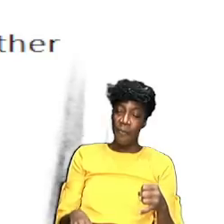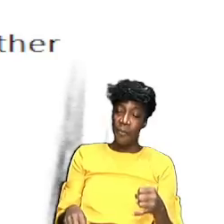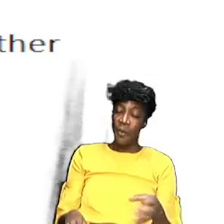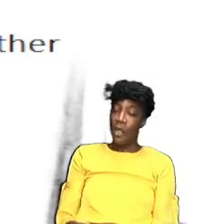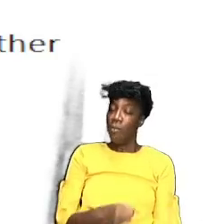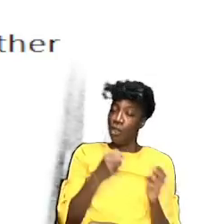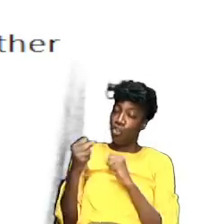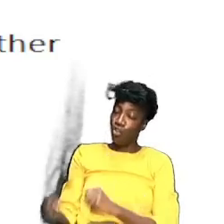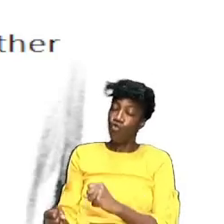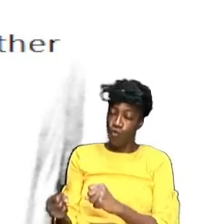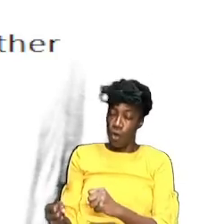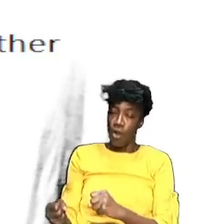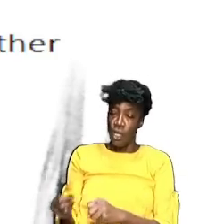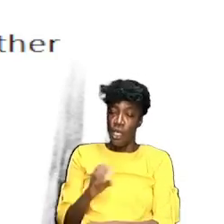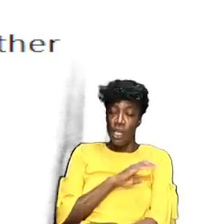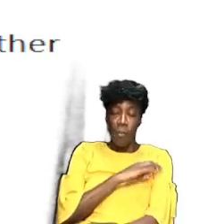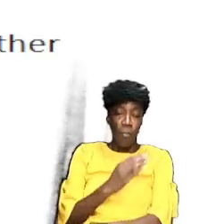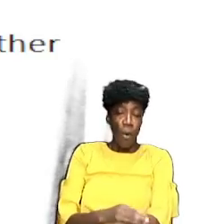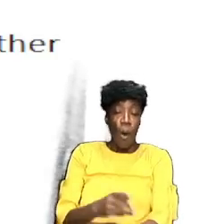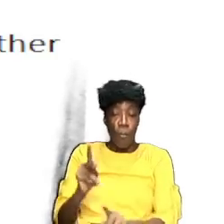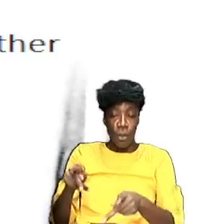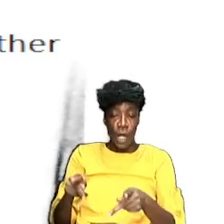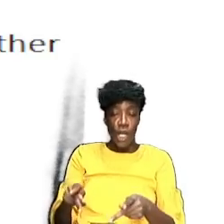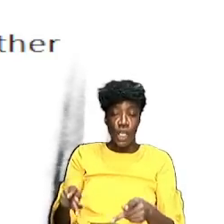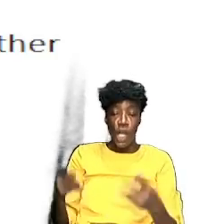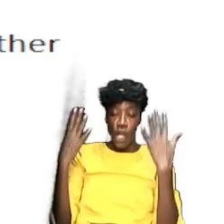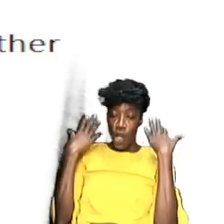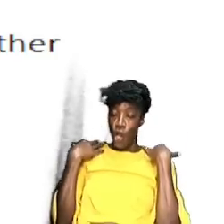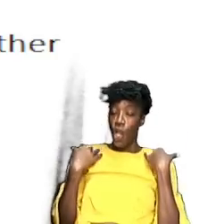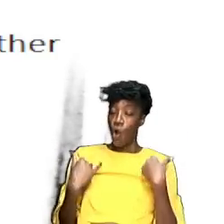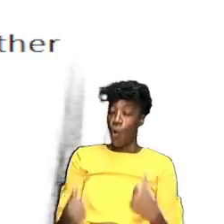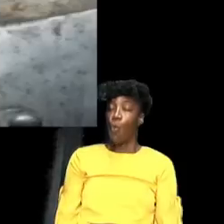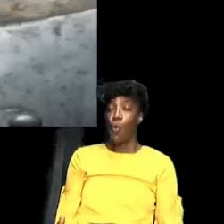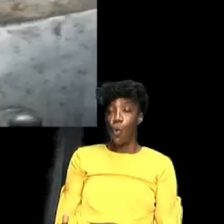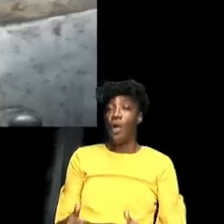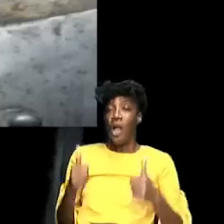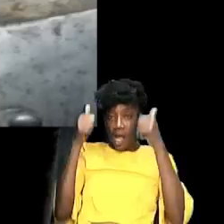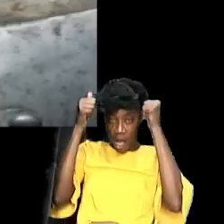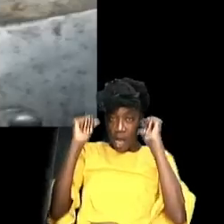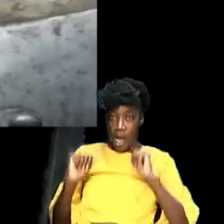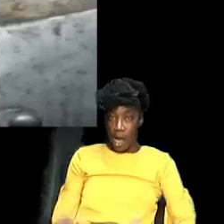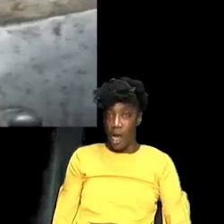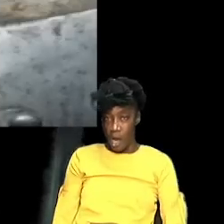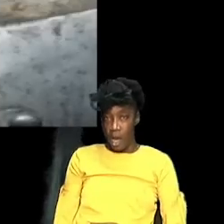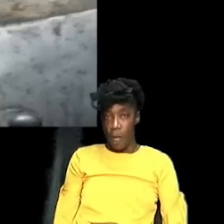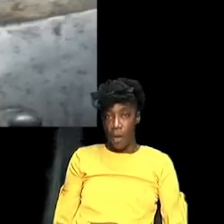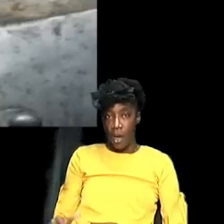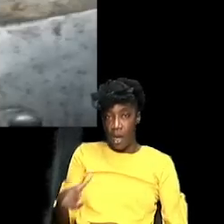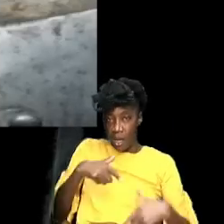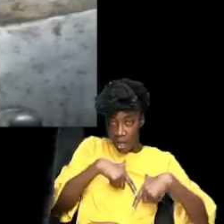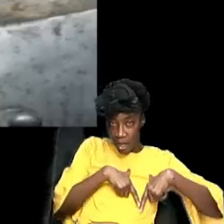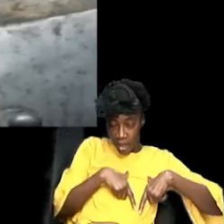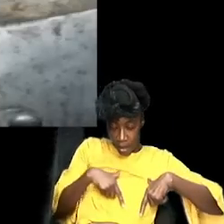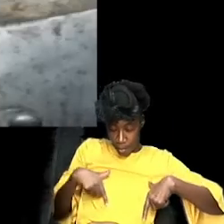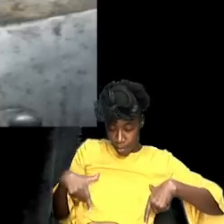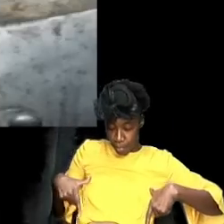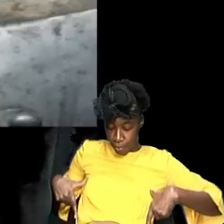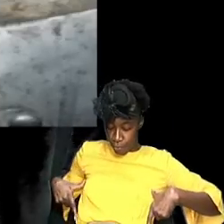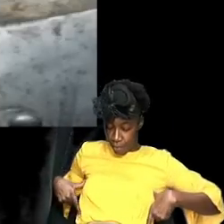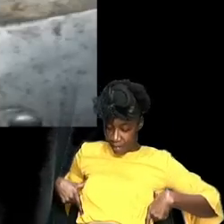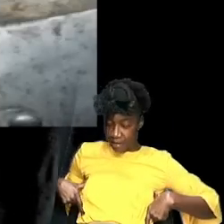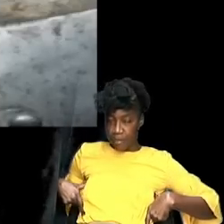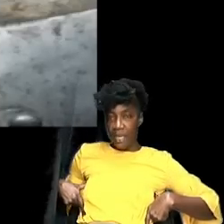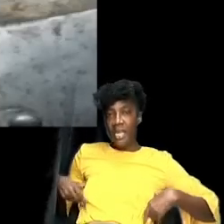on the whole armor of God. So the second thing we have to place is the breastplate of